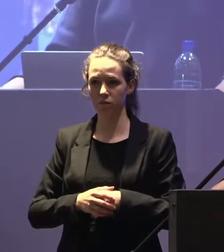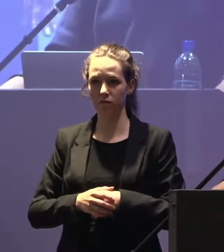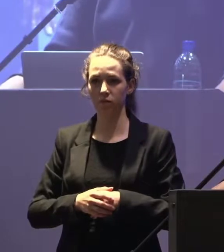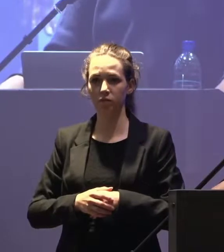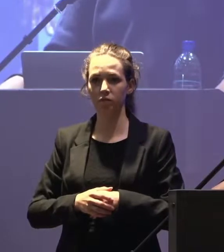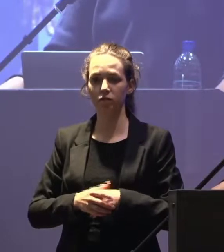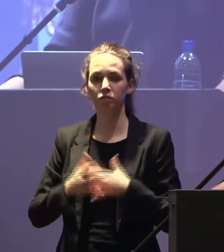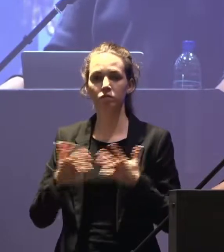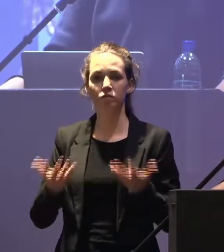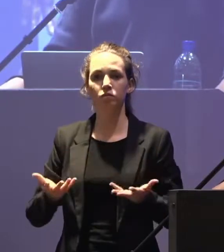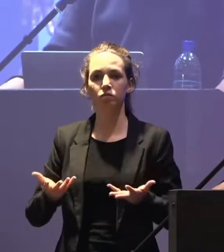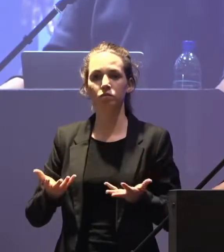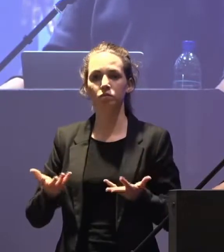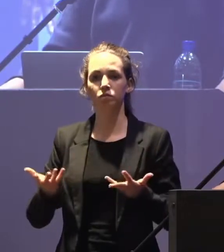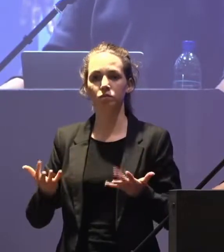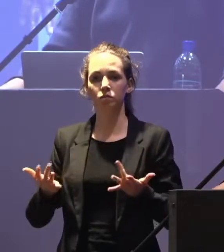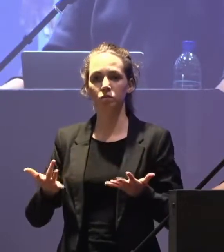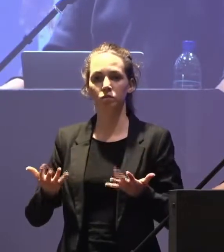When you,